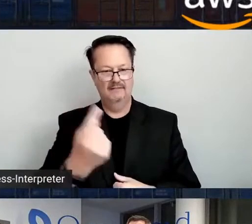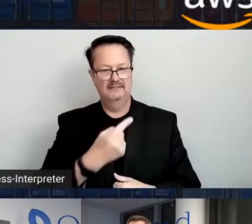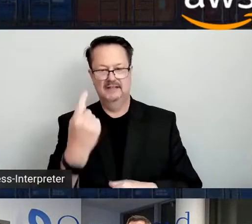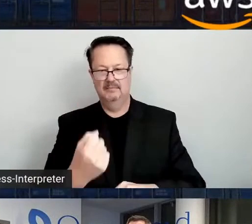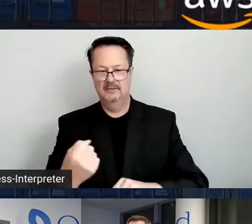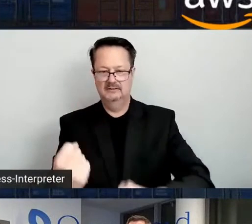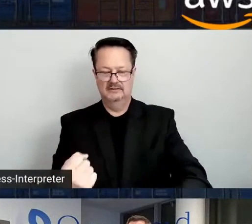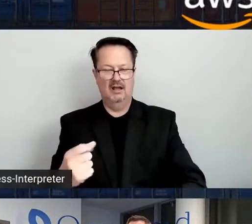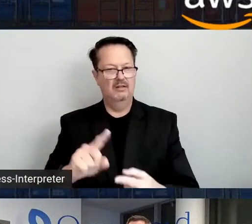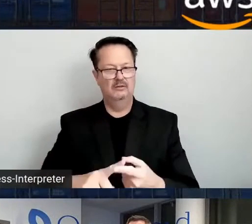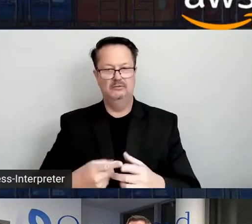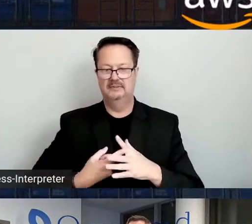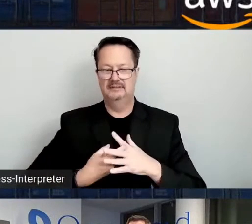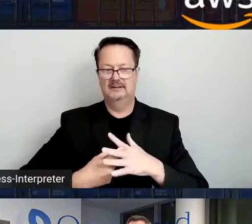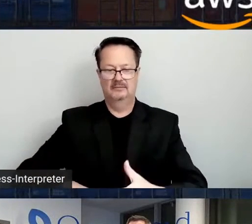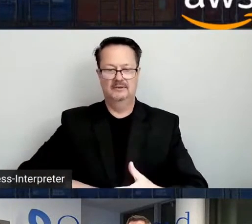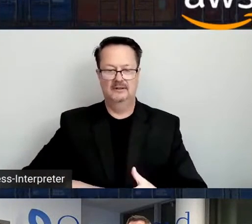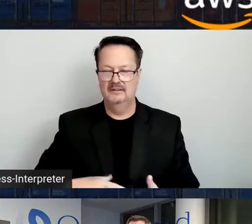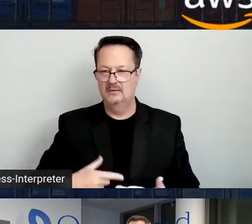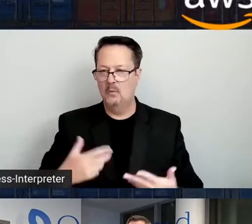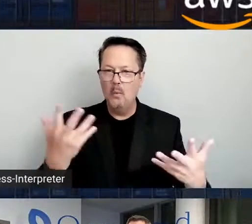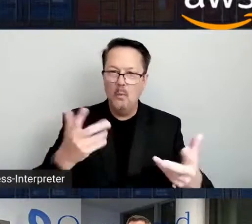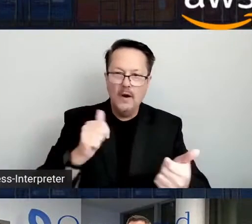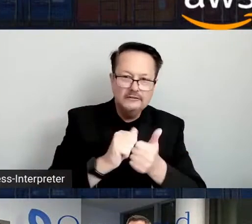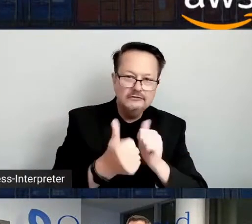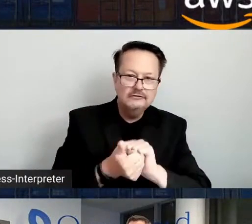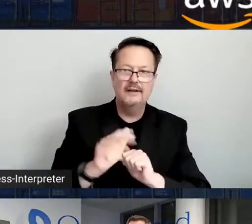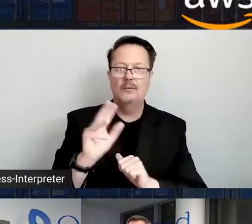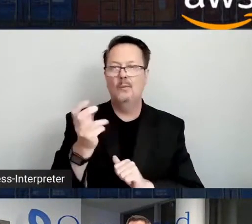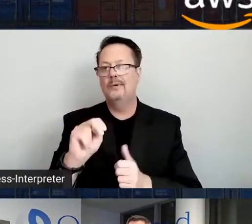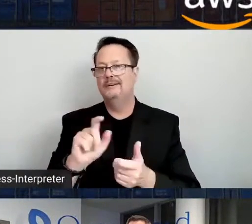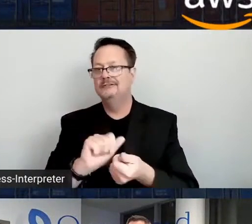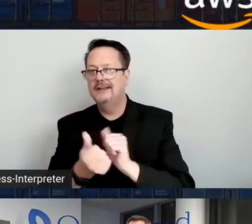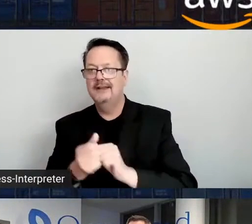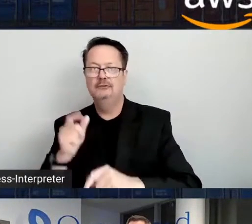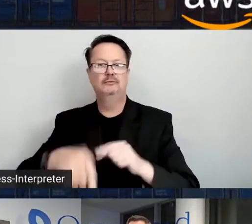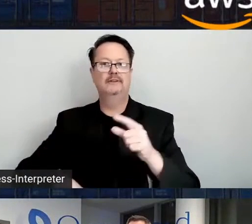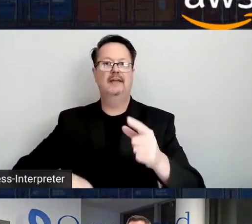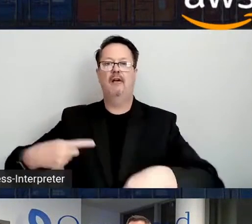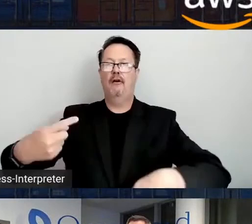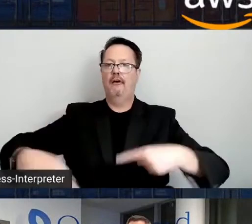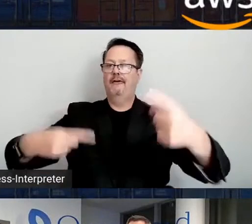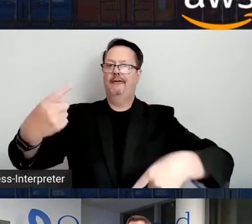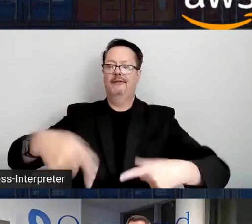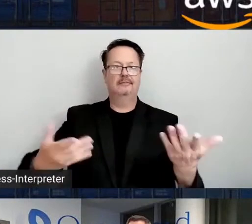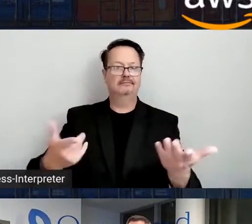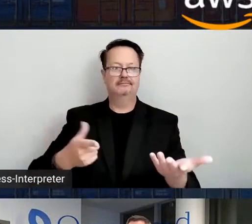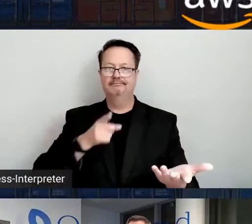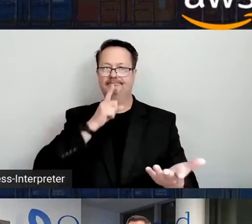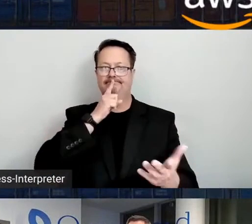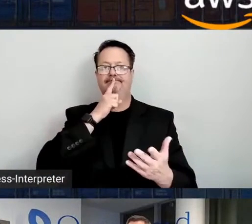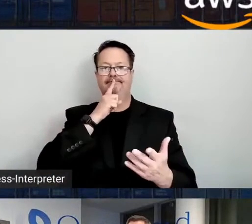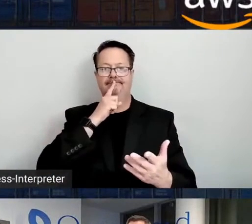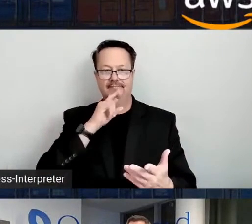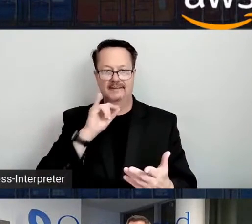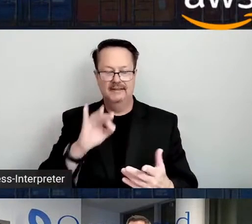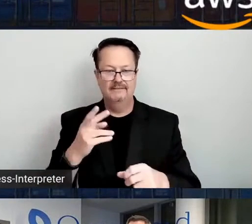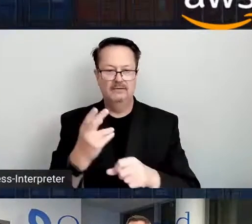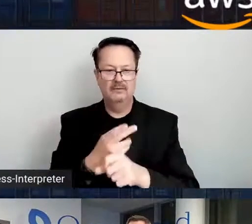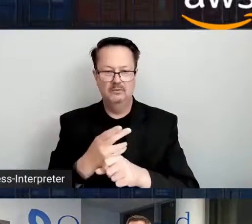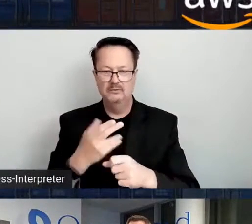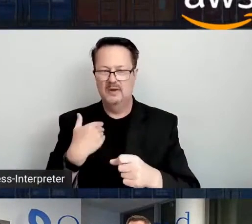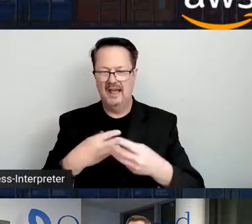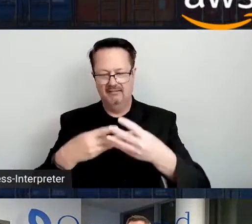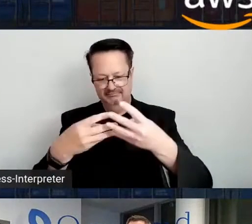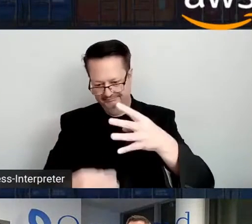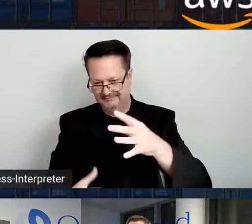know exactly what changed, when it changed, is immutable, it's versioned. And if you use Git, it's distributed, right? You have many copies